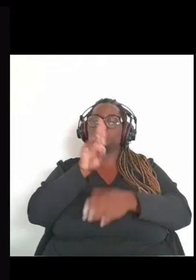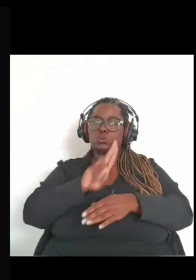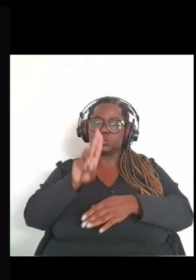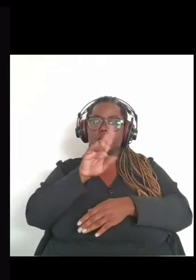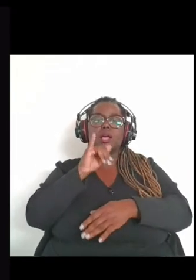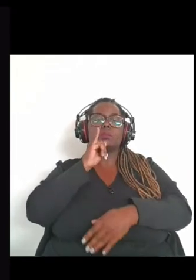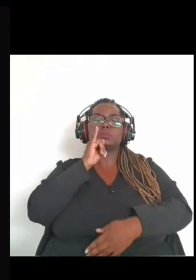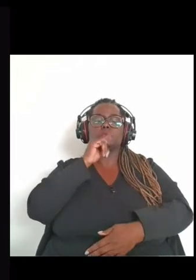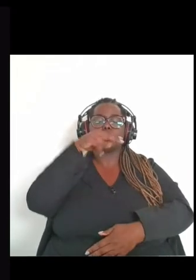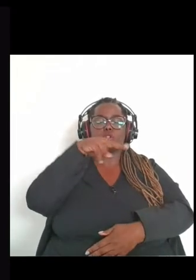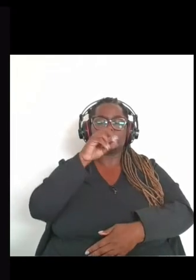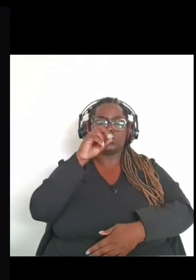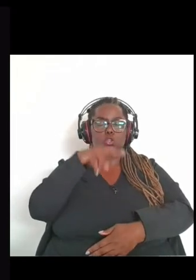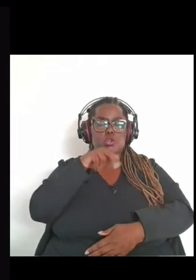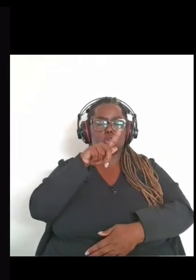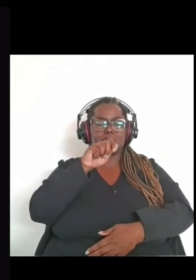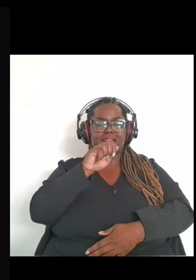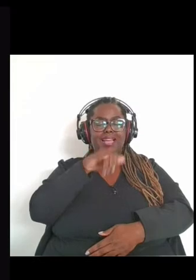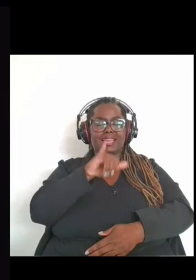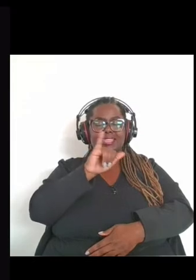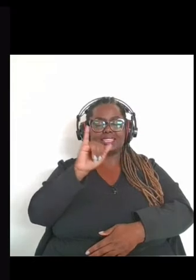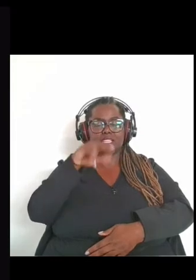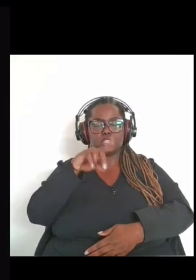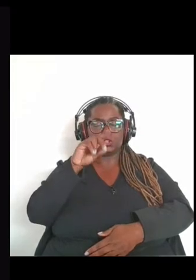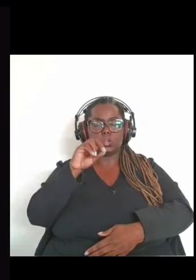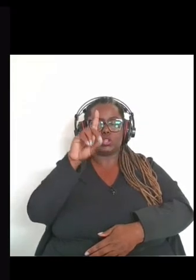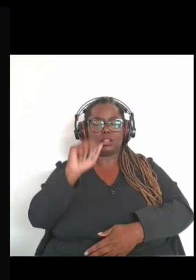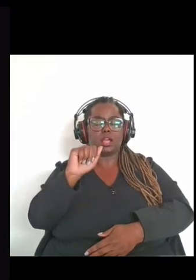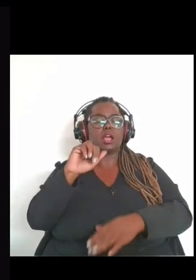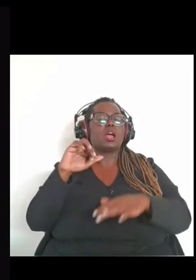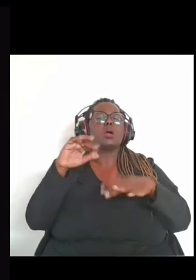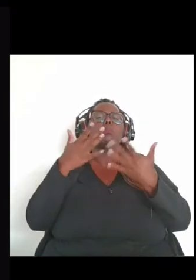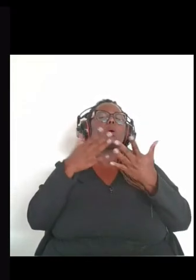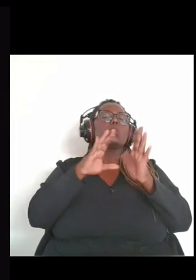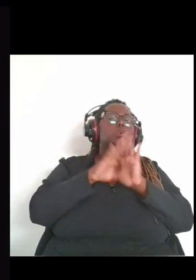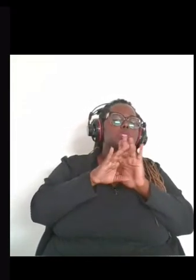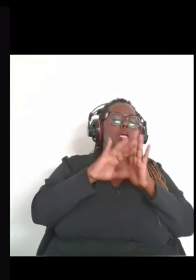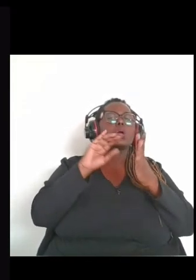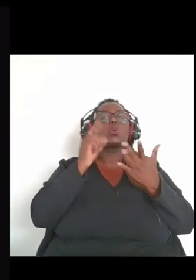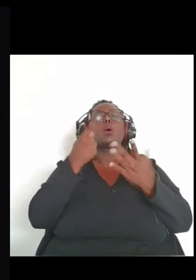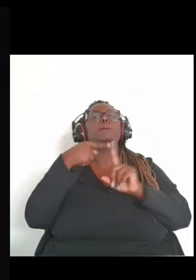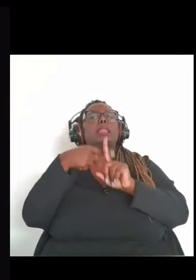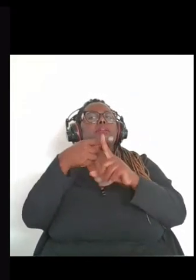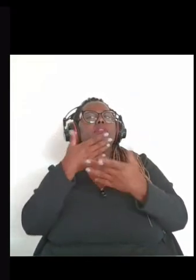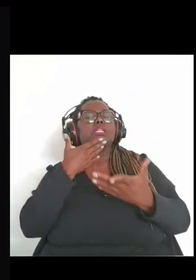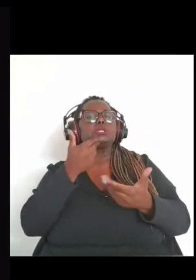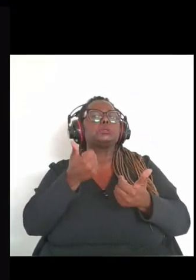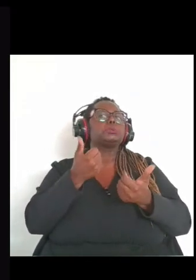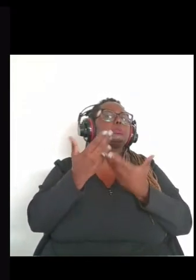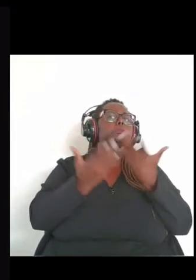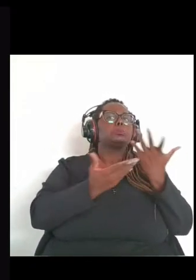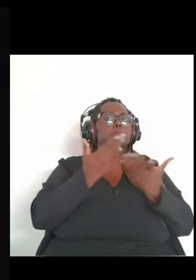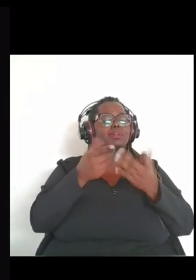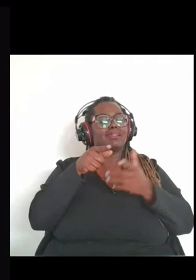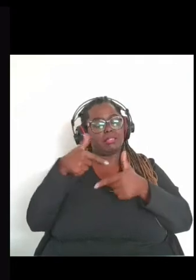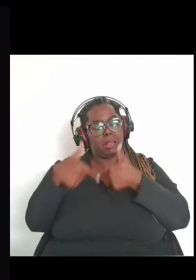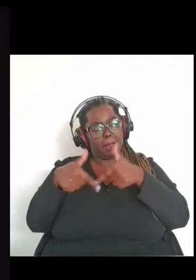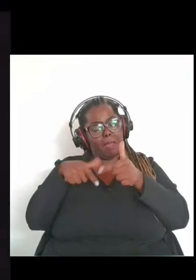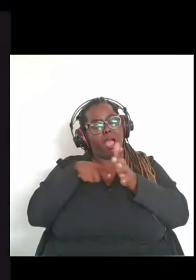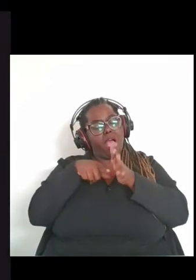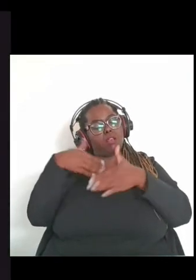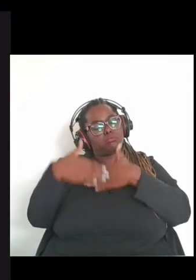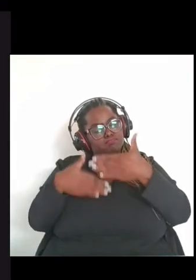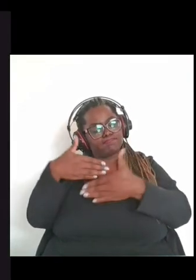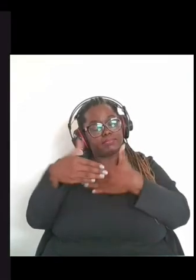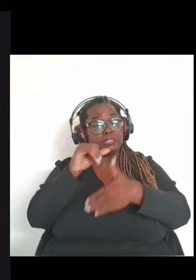yeah that work is work in progress and so thank you very much but if you have ideas I would like to hear also from from you